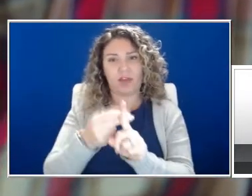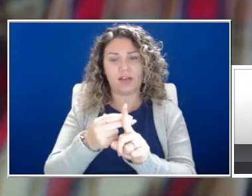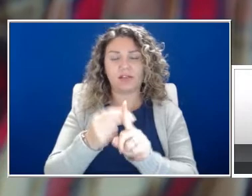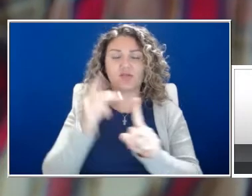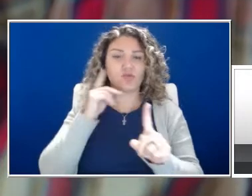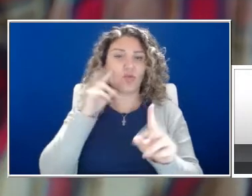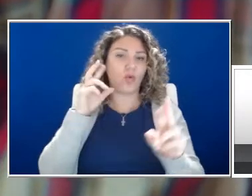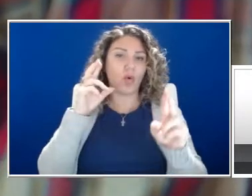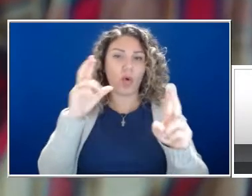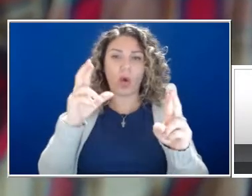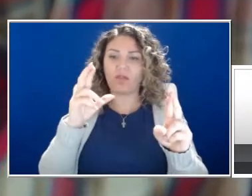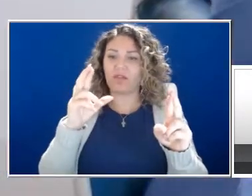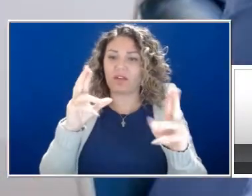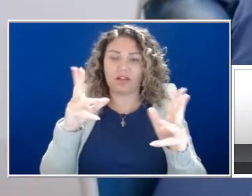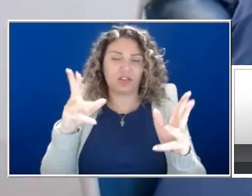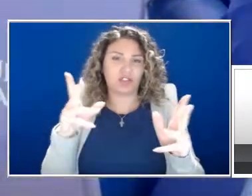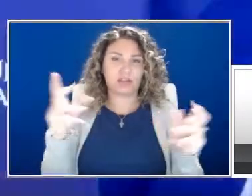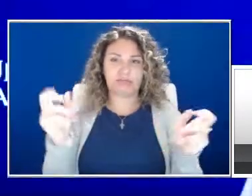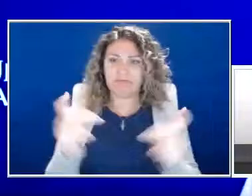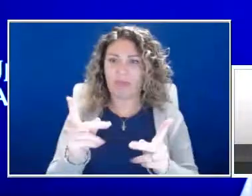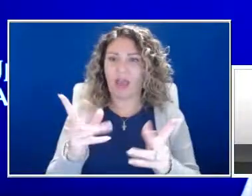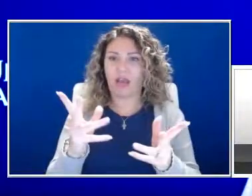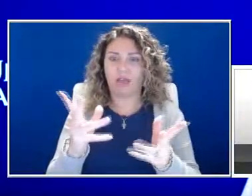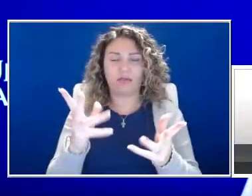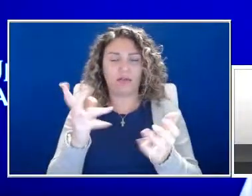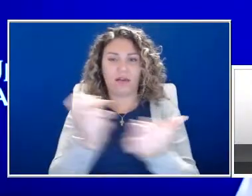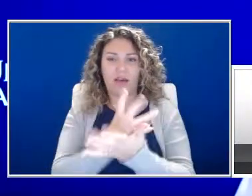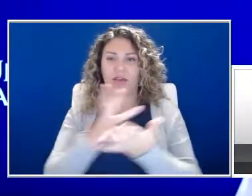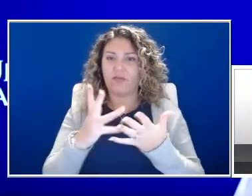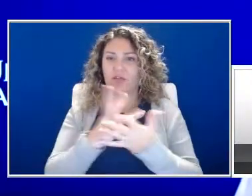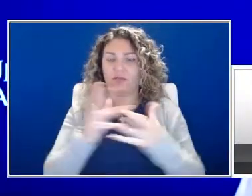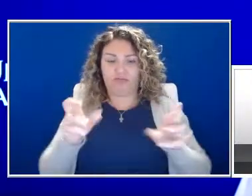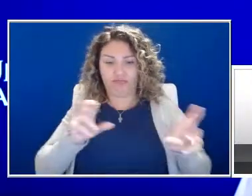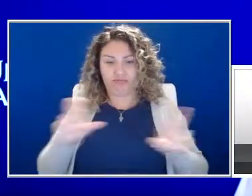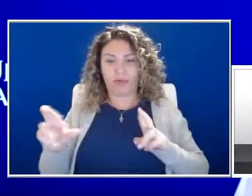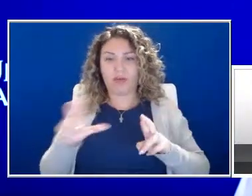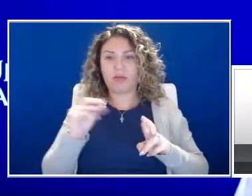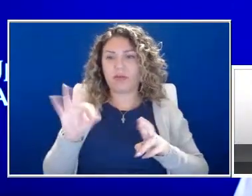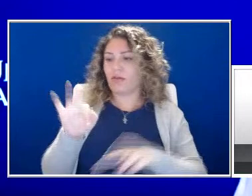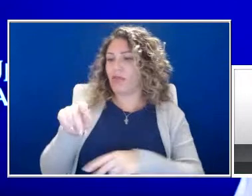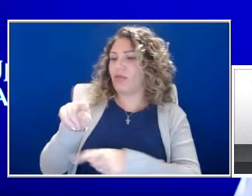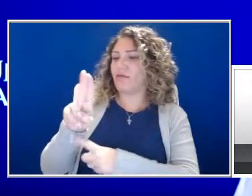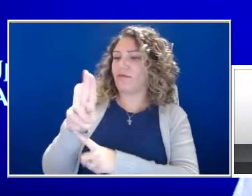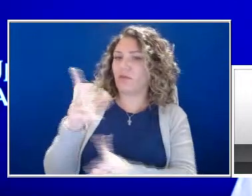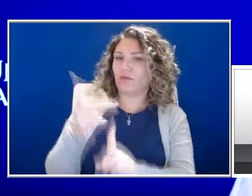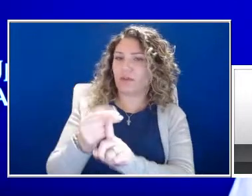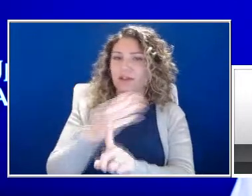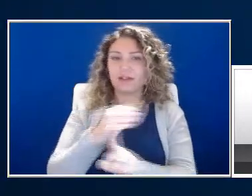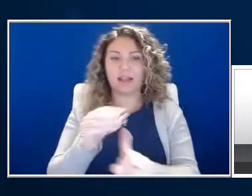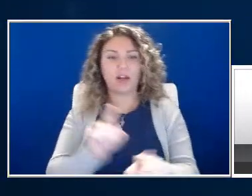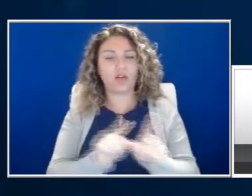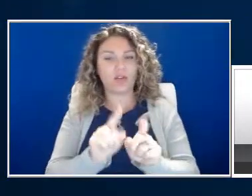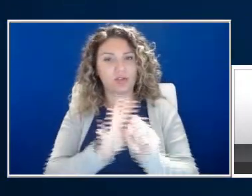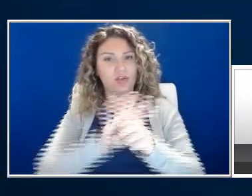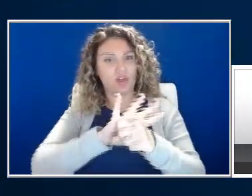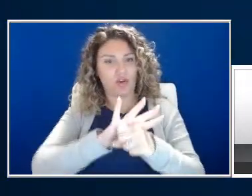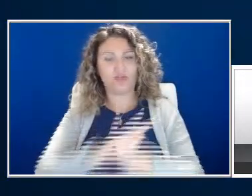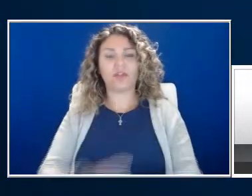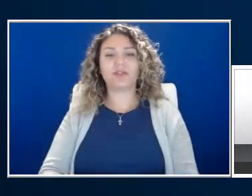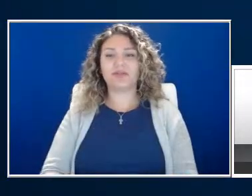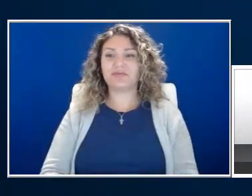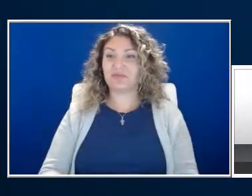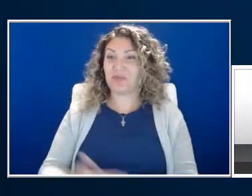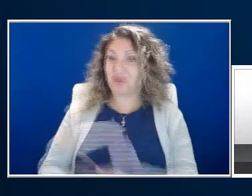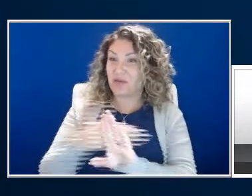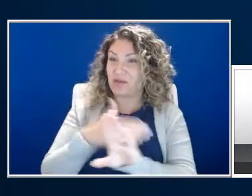the messages back on schedule about the importance of flu vaccine, along with keeping them up to date on their COVID vaccines. Well, then before I let you go, because I'm sure we'll